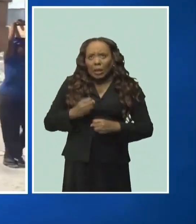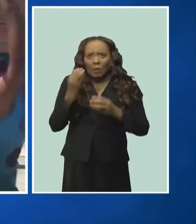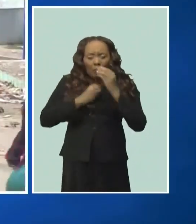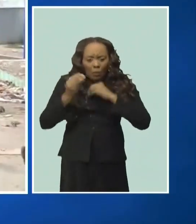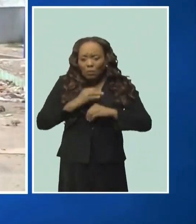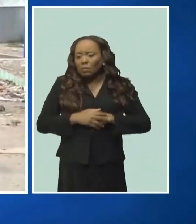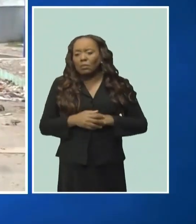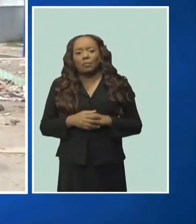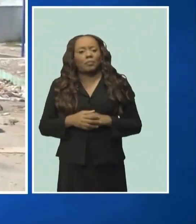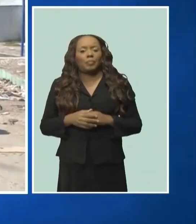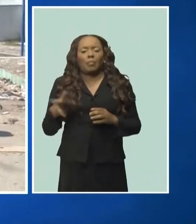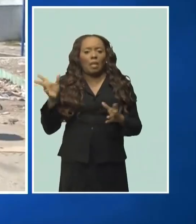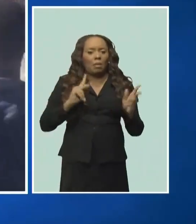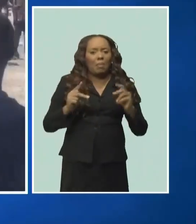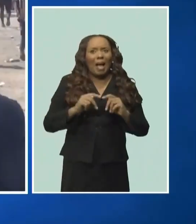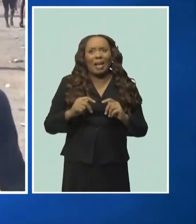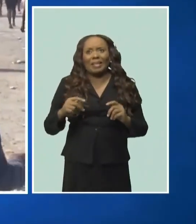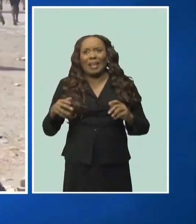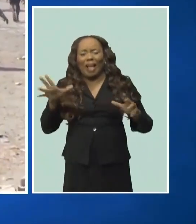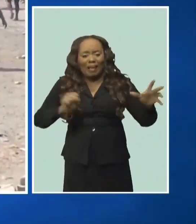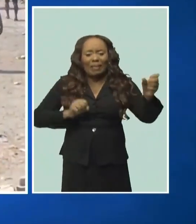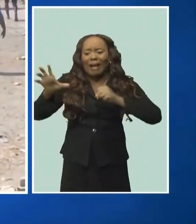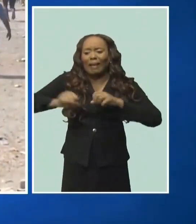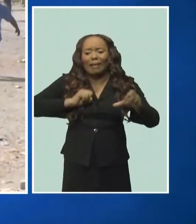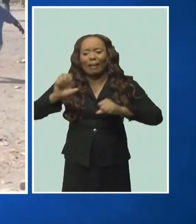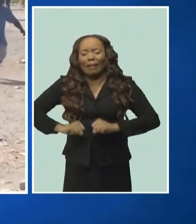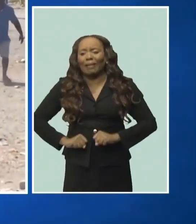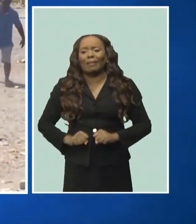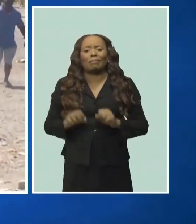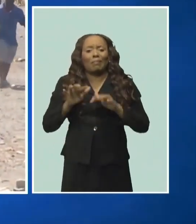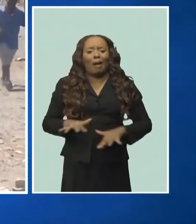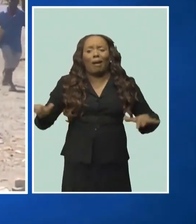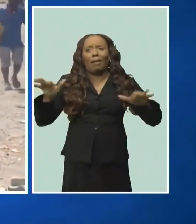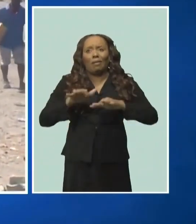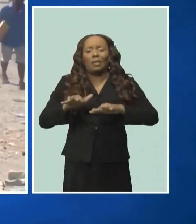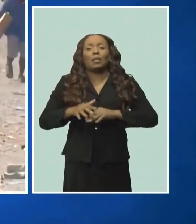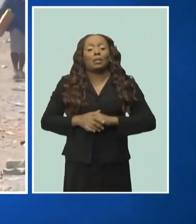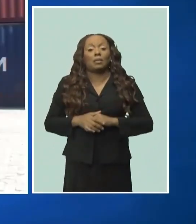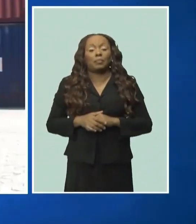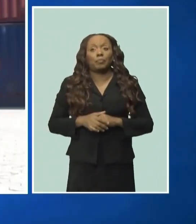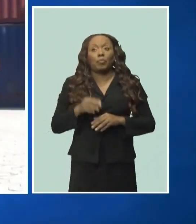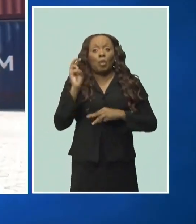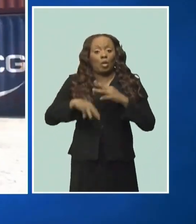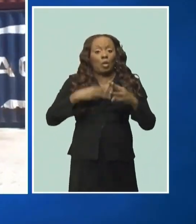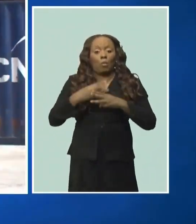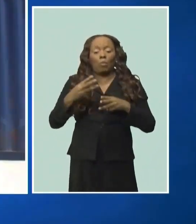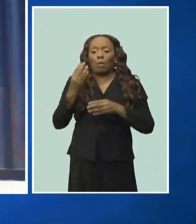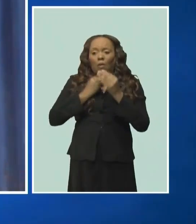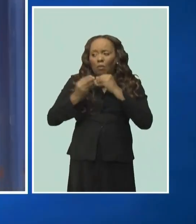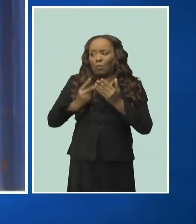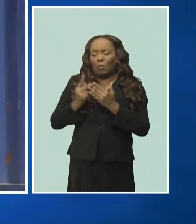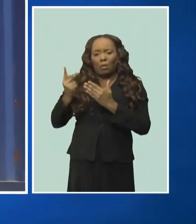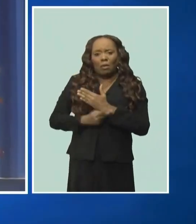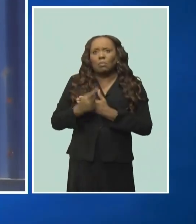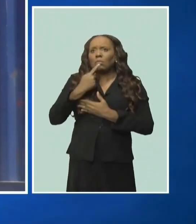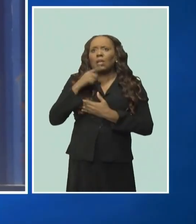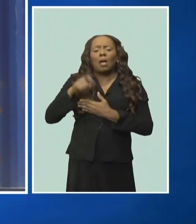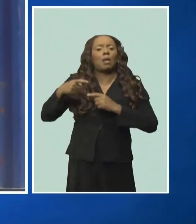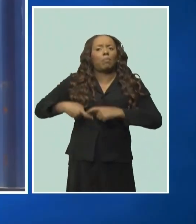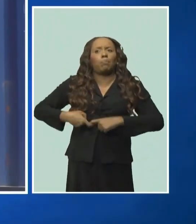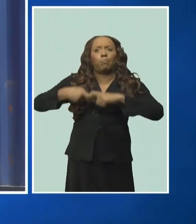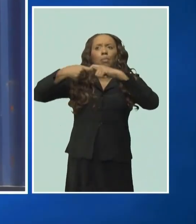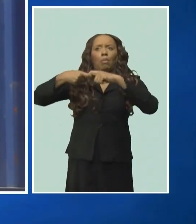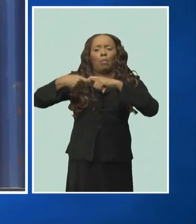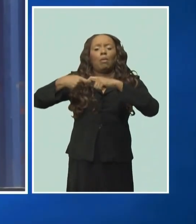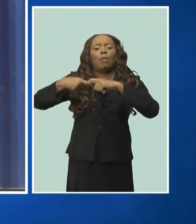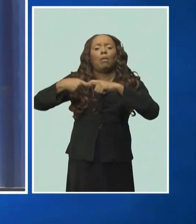a problem as lawlessness looms across the country. The World Food Programme says they had to suspend their sea operations